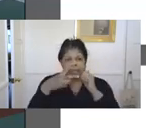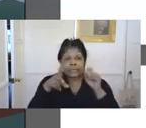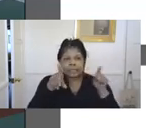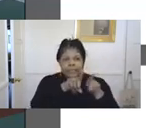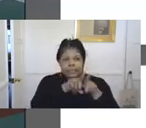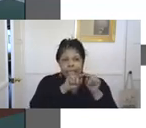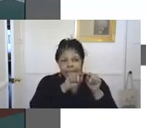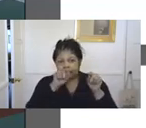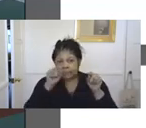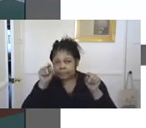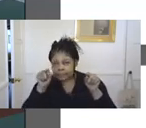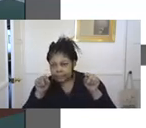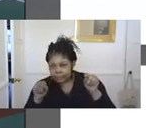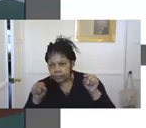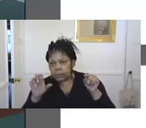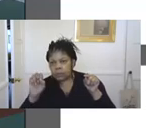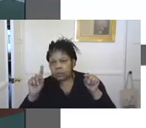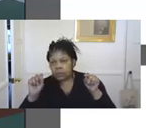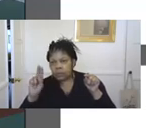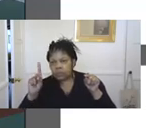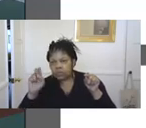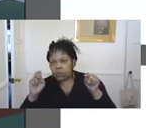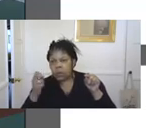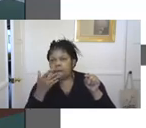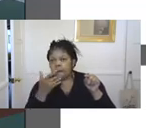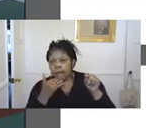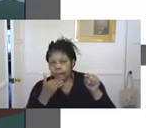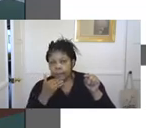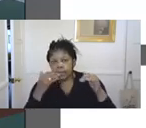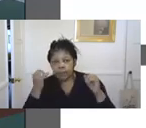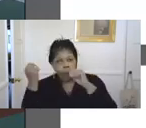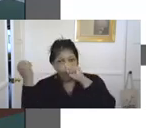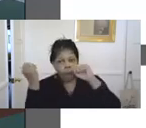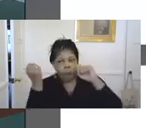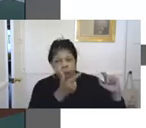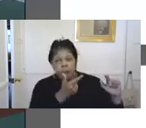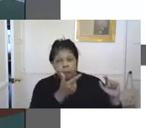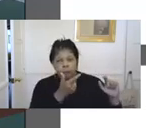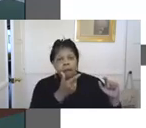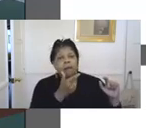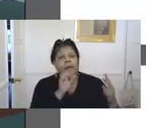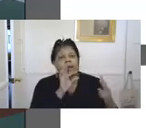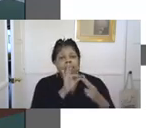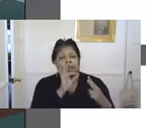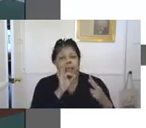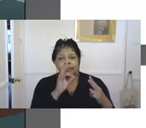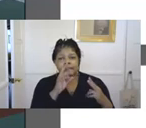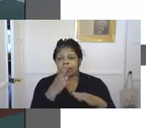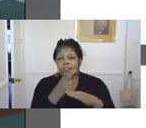weight or stroke color. Now, all of them are selected, and we can apply that 40 point brush to